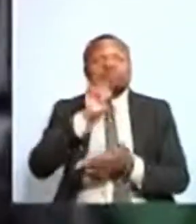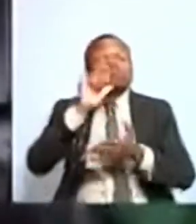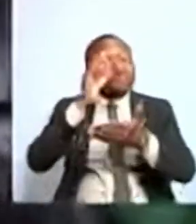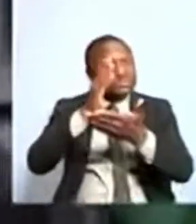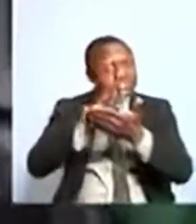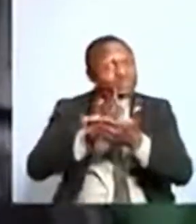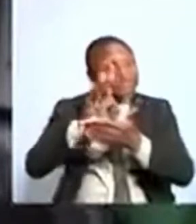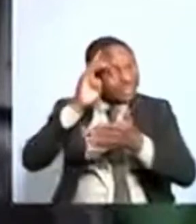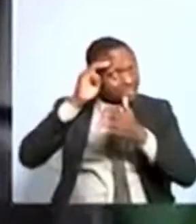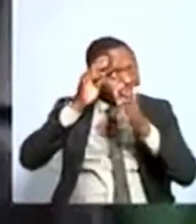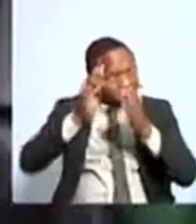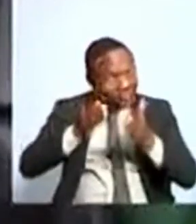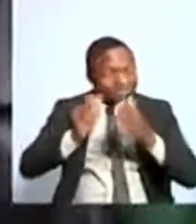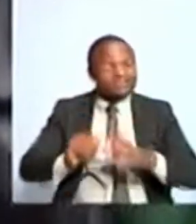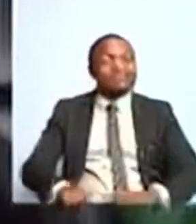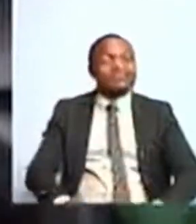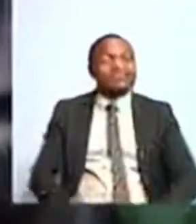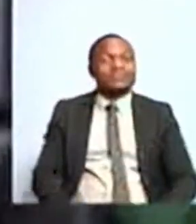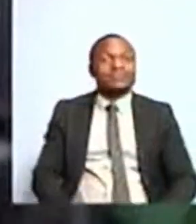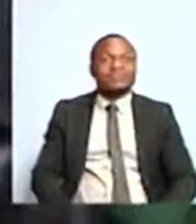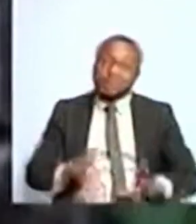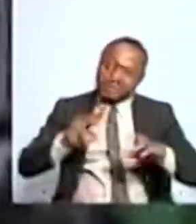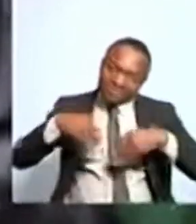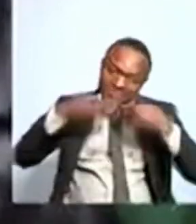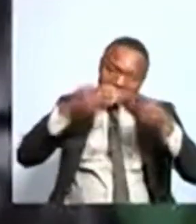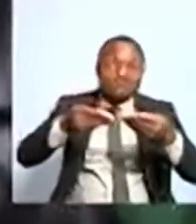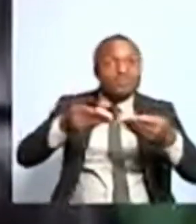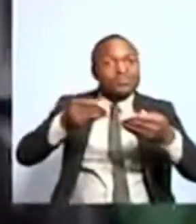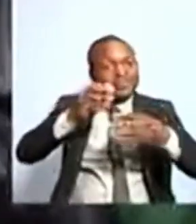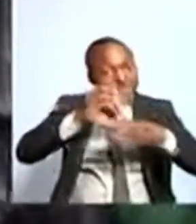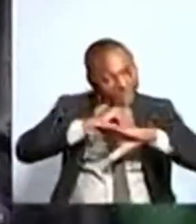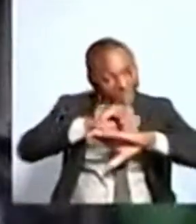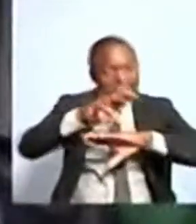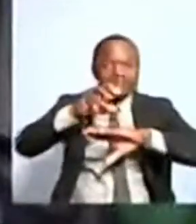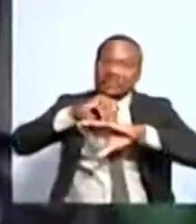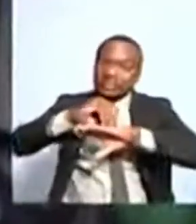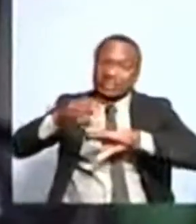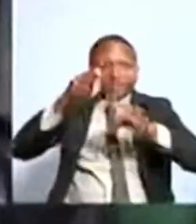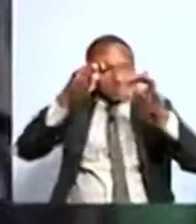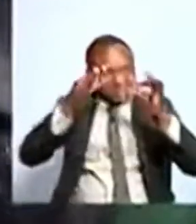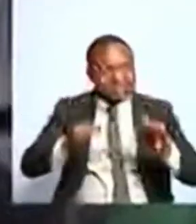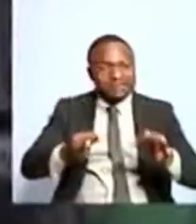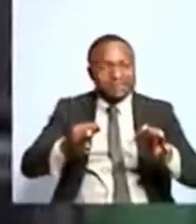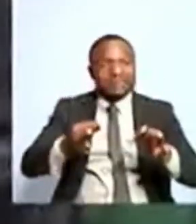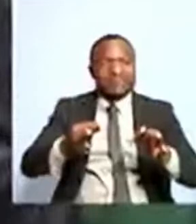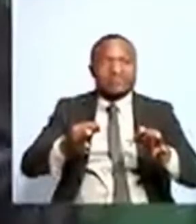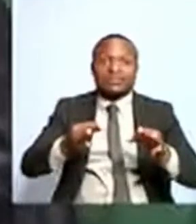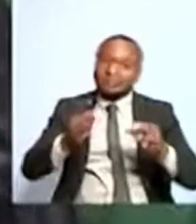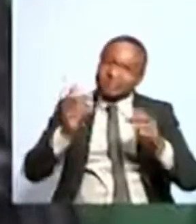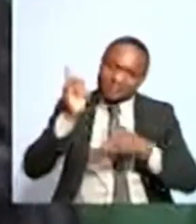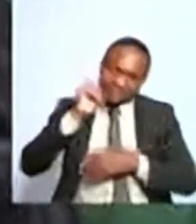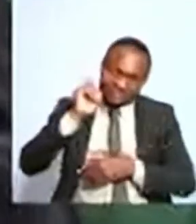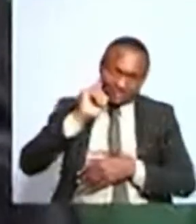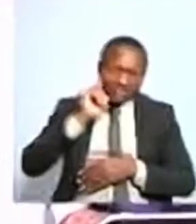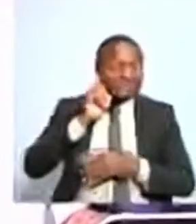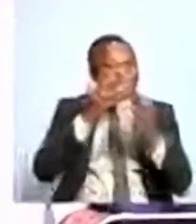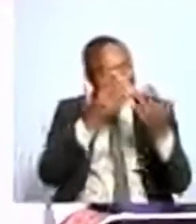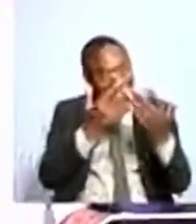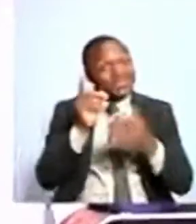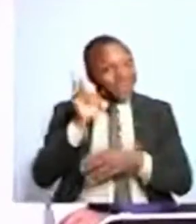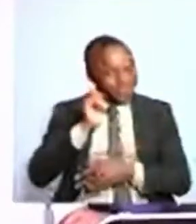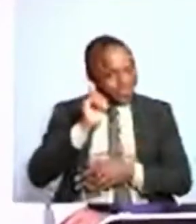the minister to offer guidance. If, listen, no,